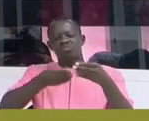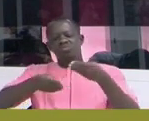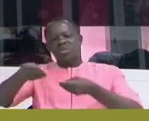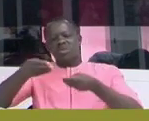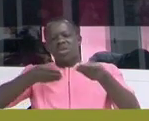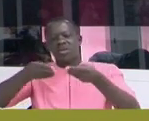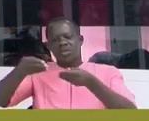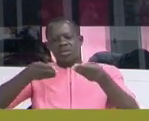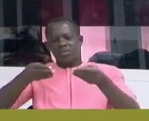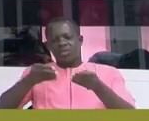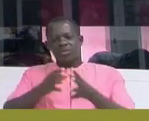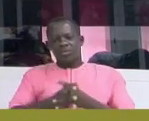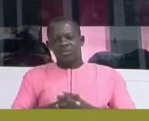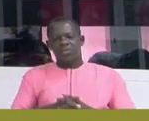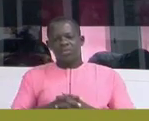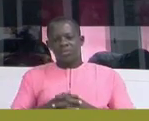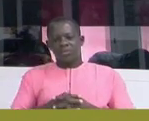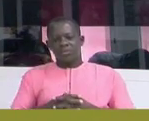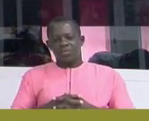trading?